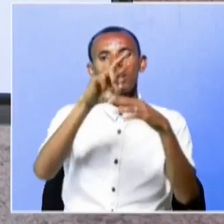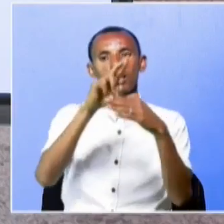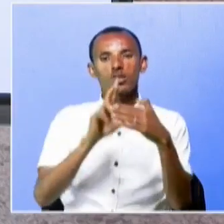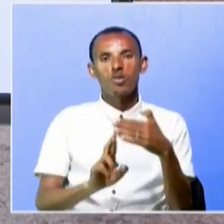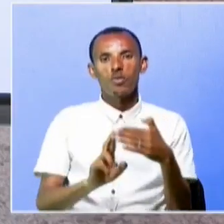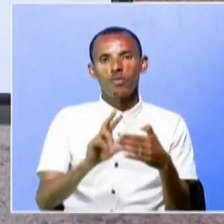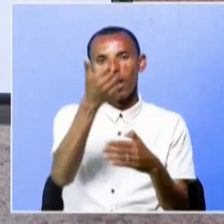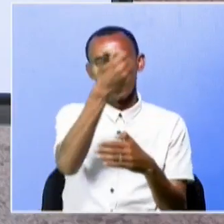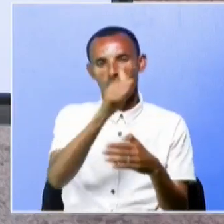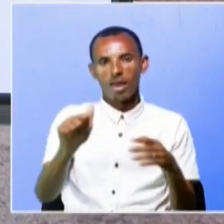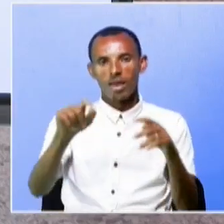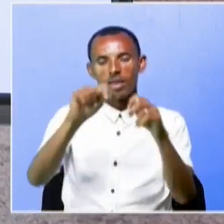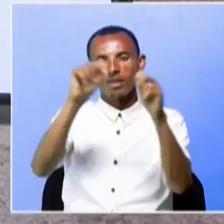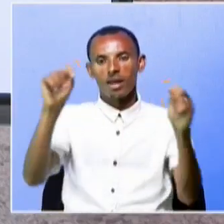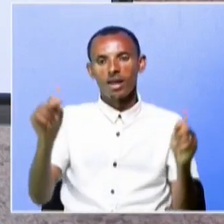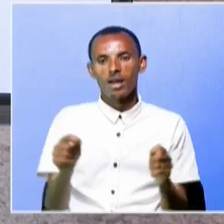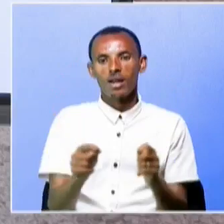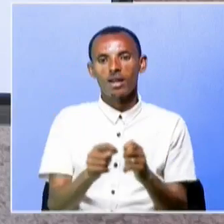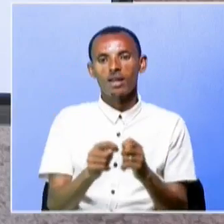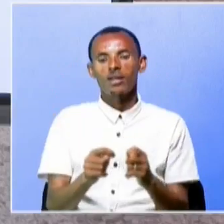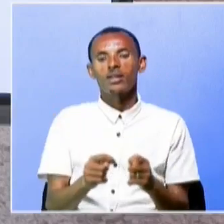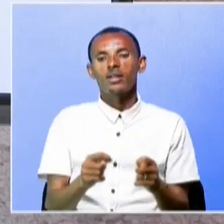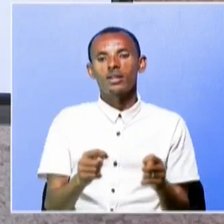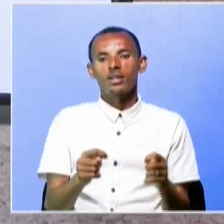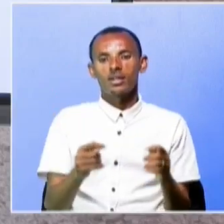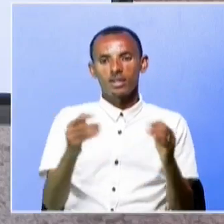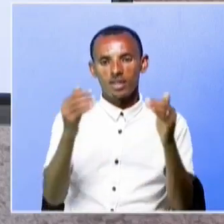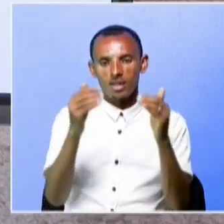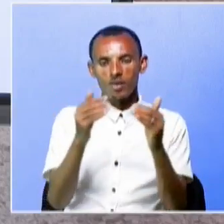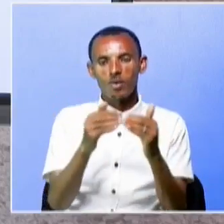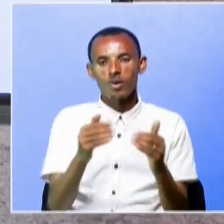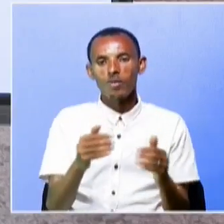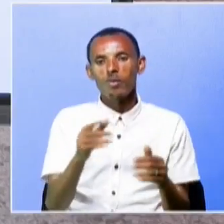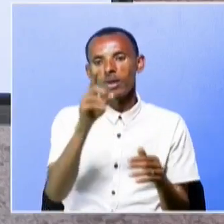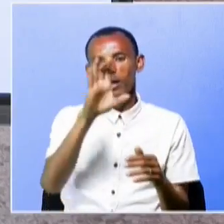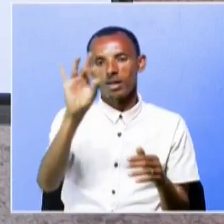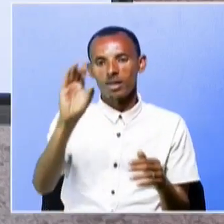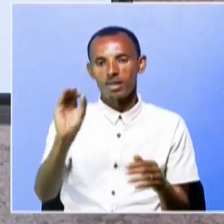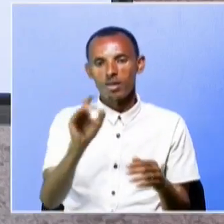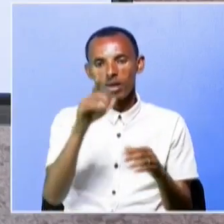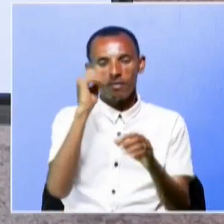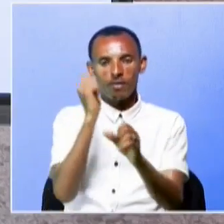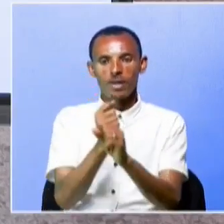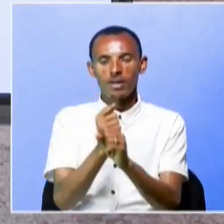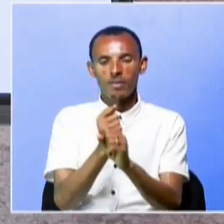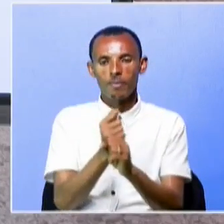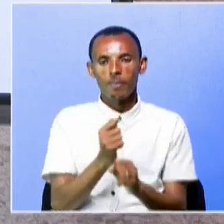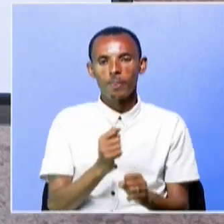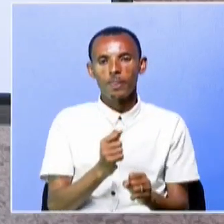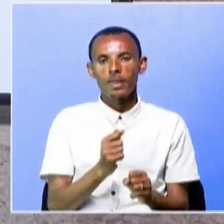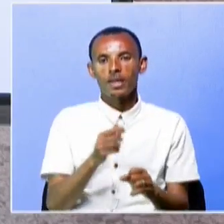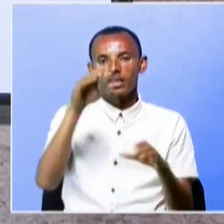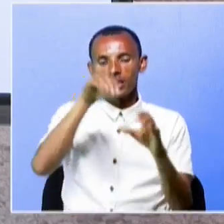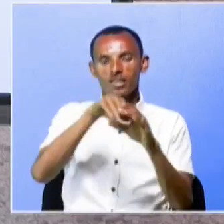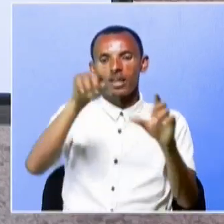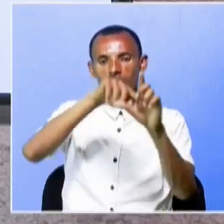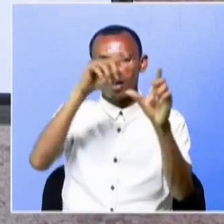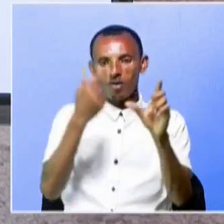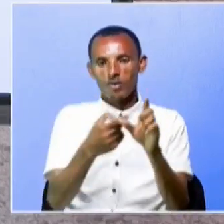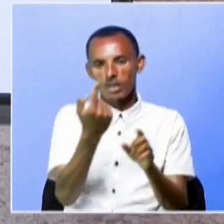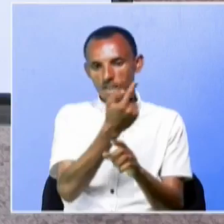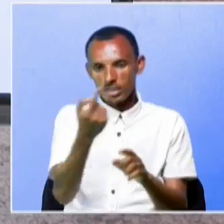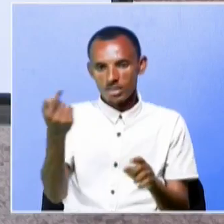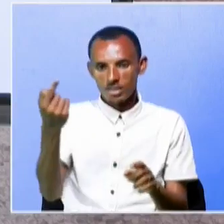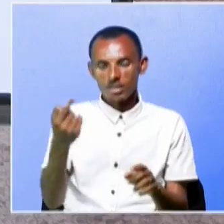of any angles of the interior angles of a certain triangle, you can find the interior angles of each